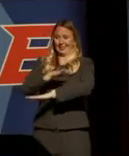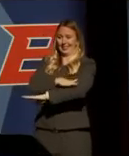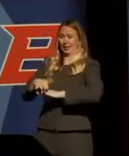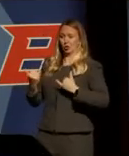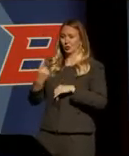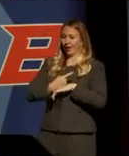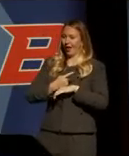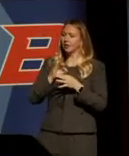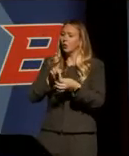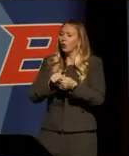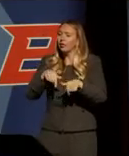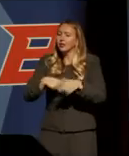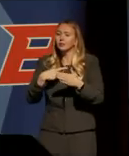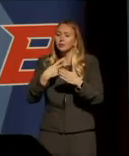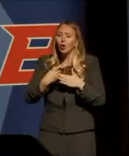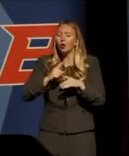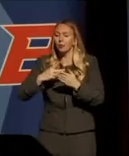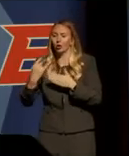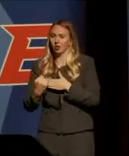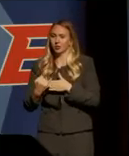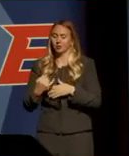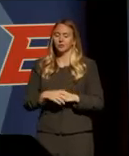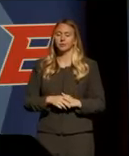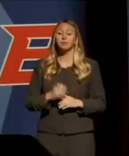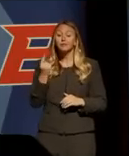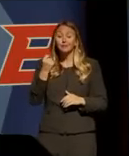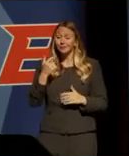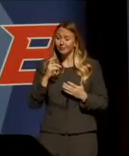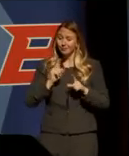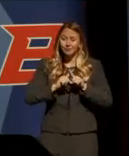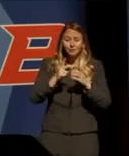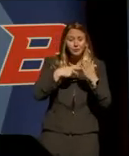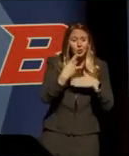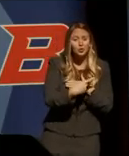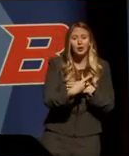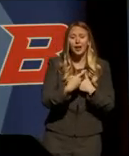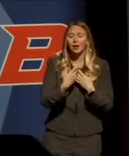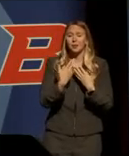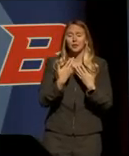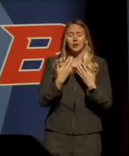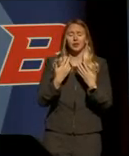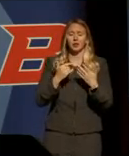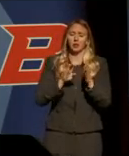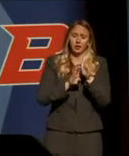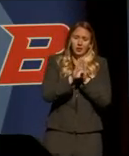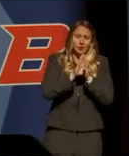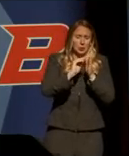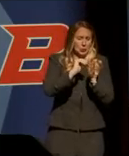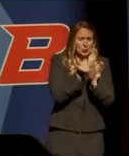new programming. We've done incredible work across the university.